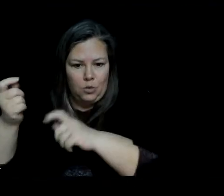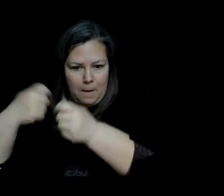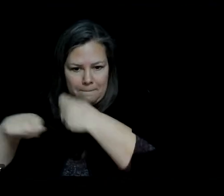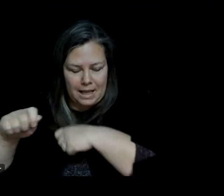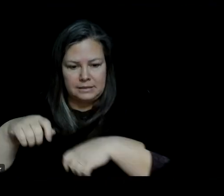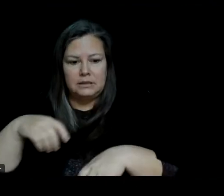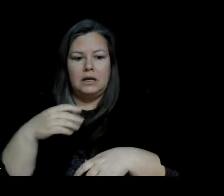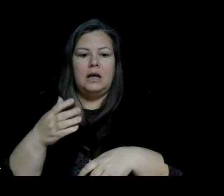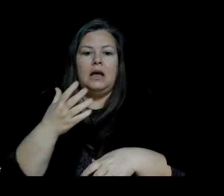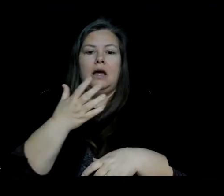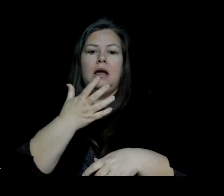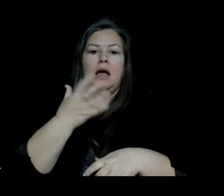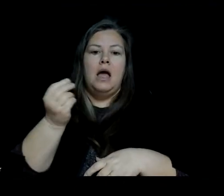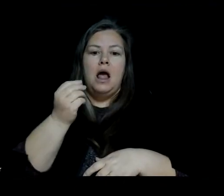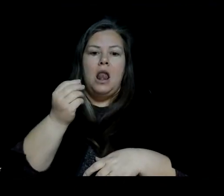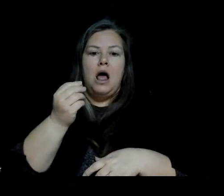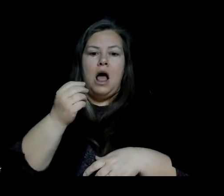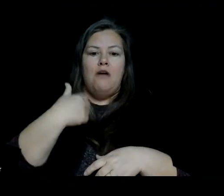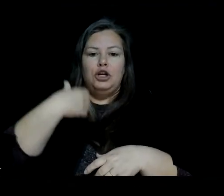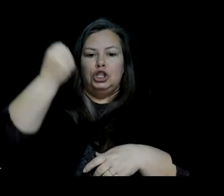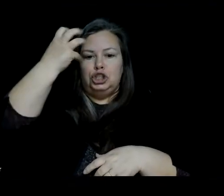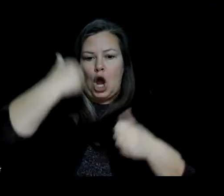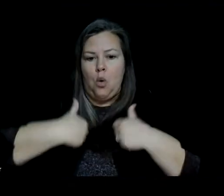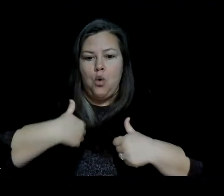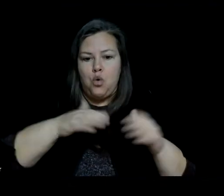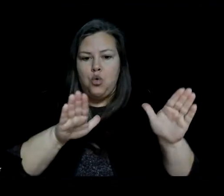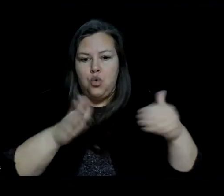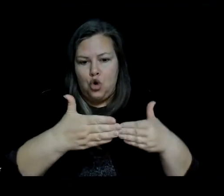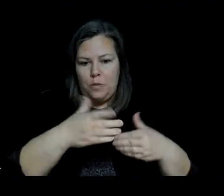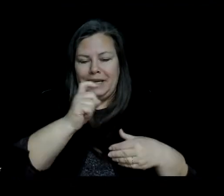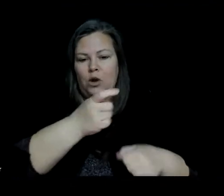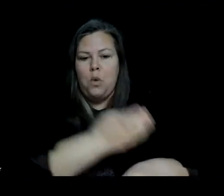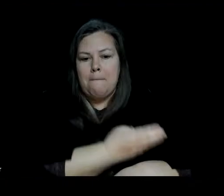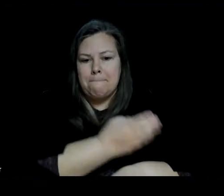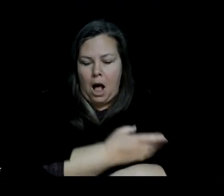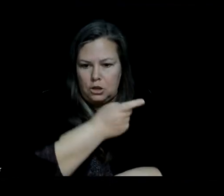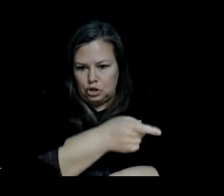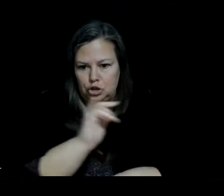redoing an entire shower room at the Halsey Hall also,